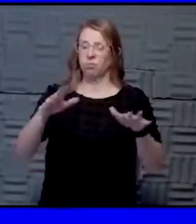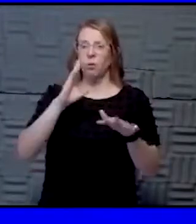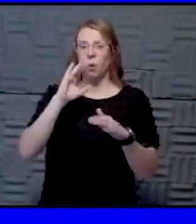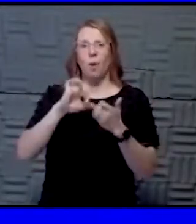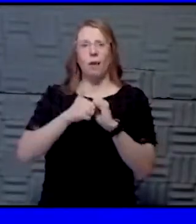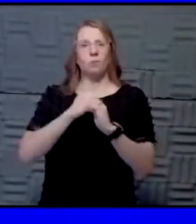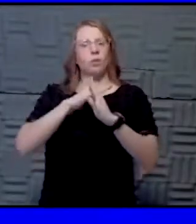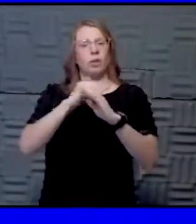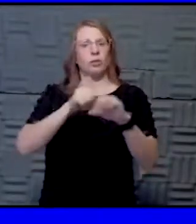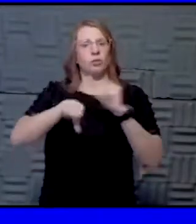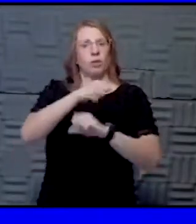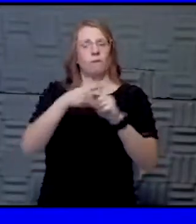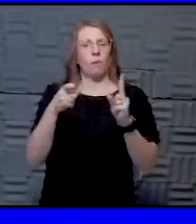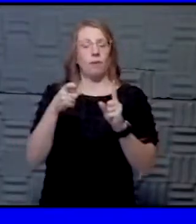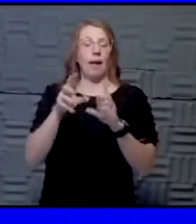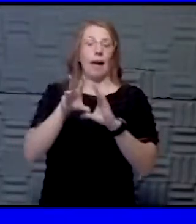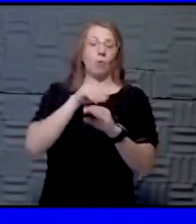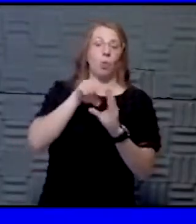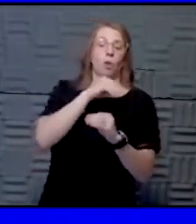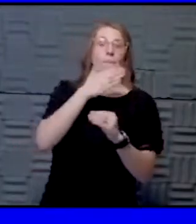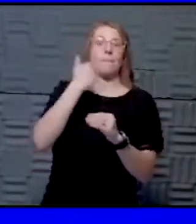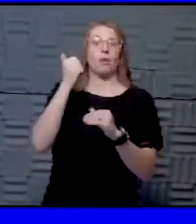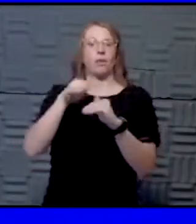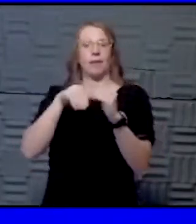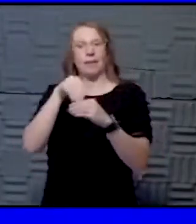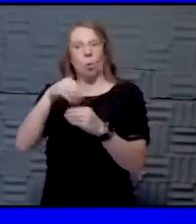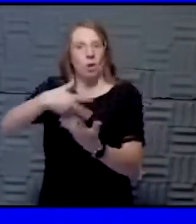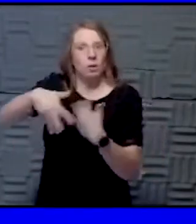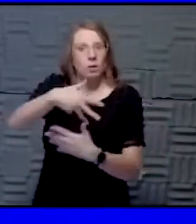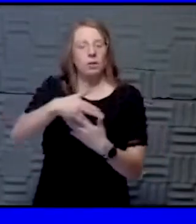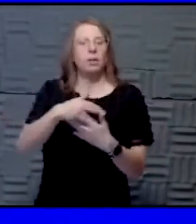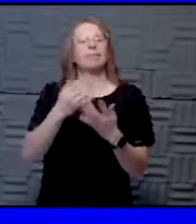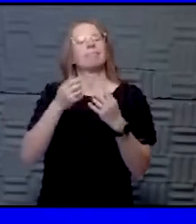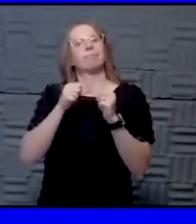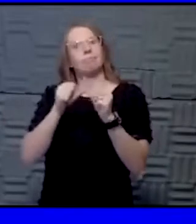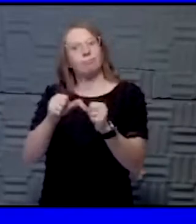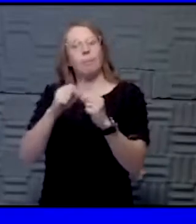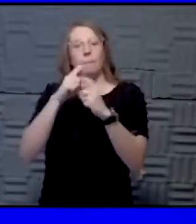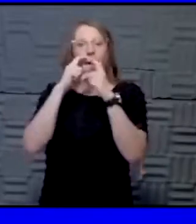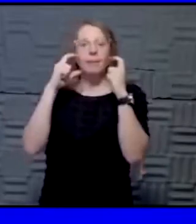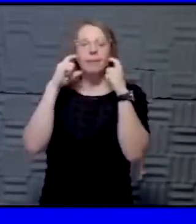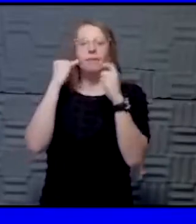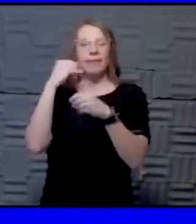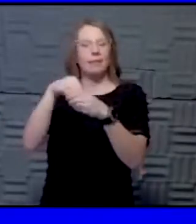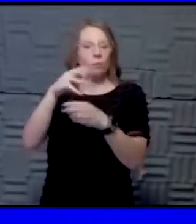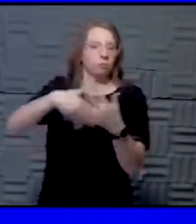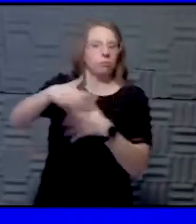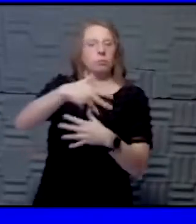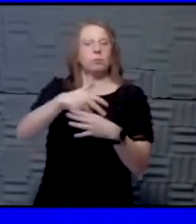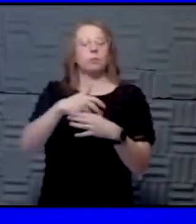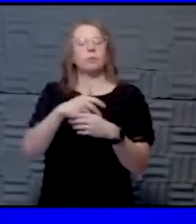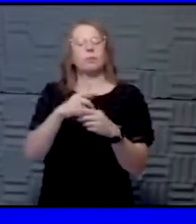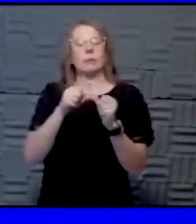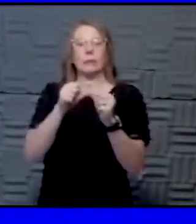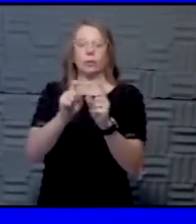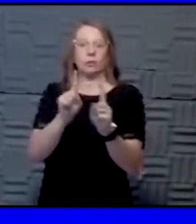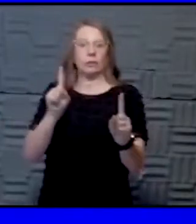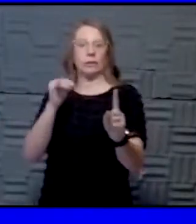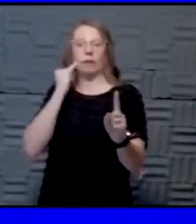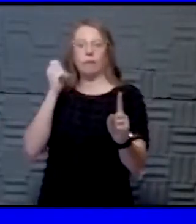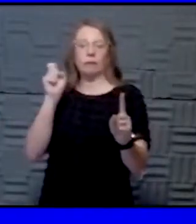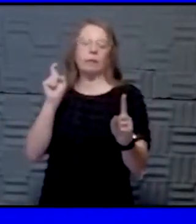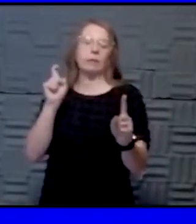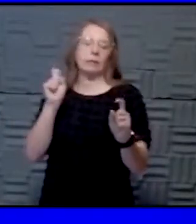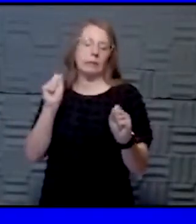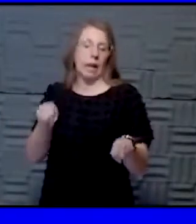Again, outdoors is always better than indoors. Continue masking, especially in those indoor situations. Get vaccinated, continue distancing when you can.